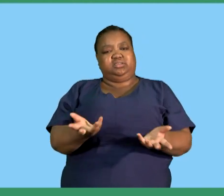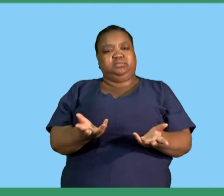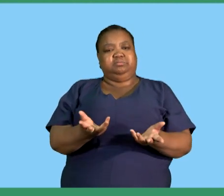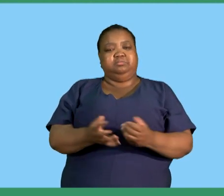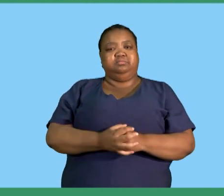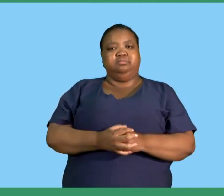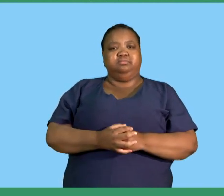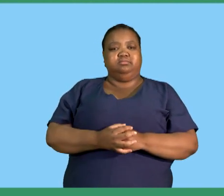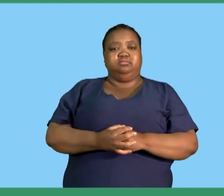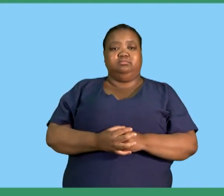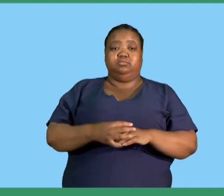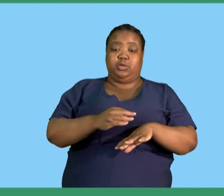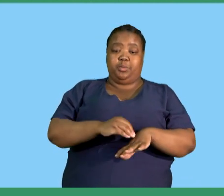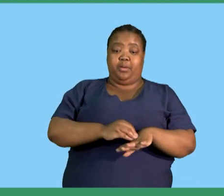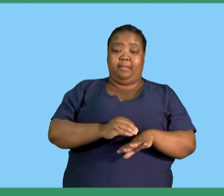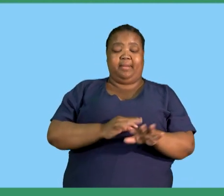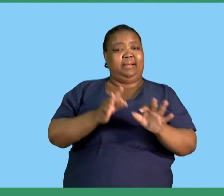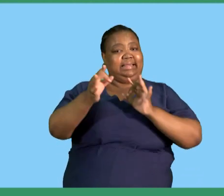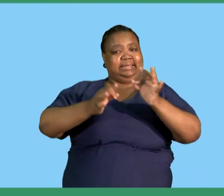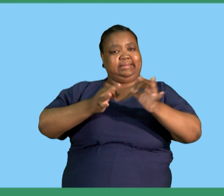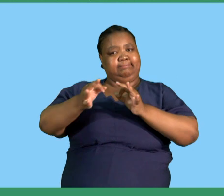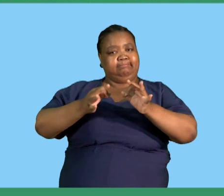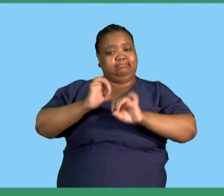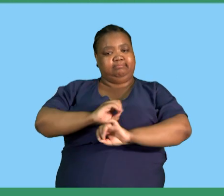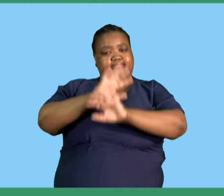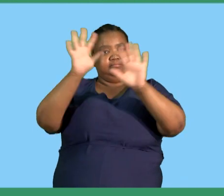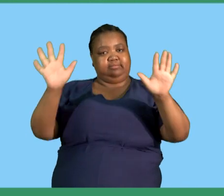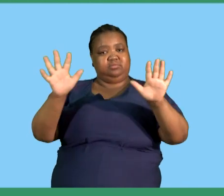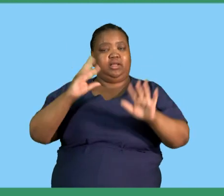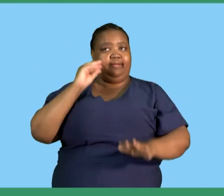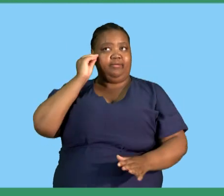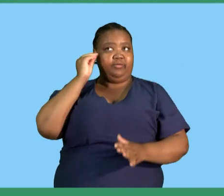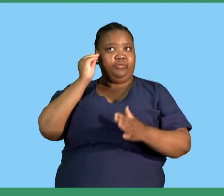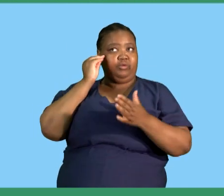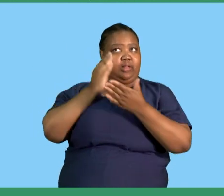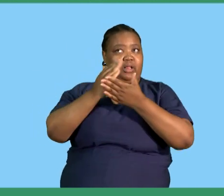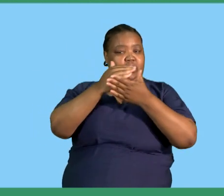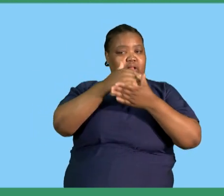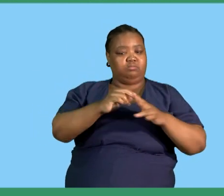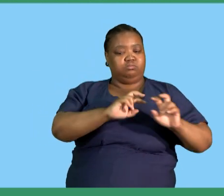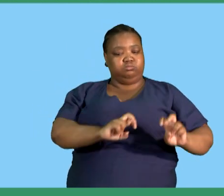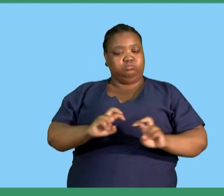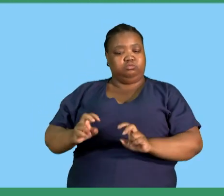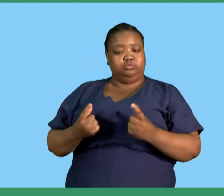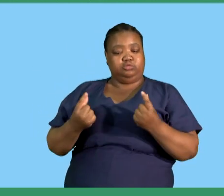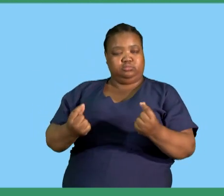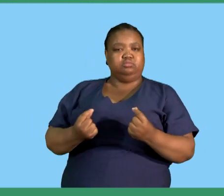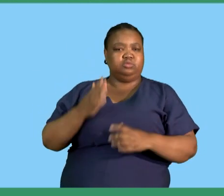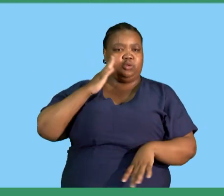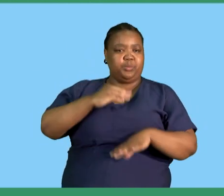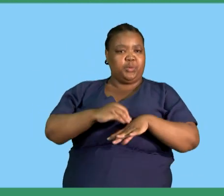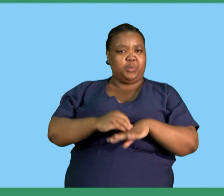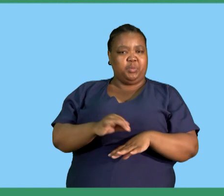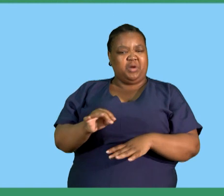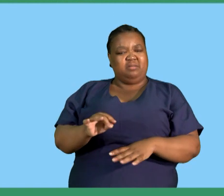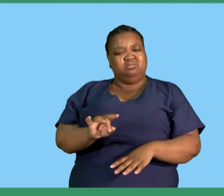problem? The nature of the problem must be very precise and clear. You gather as much information as possible so that you can